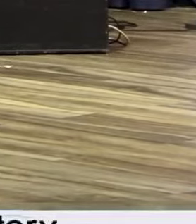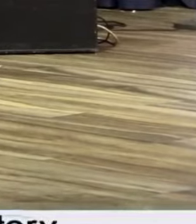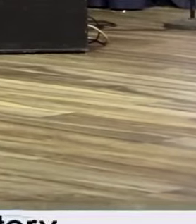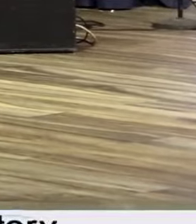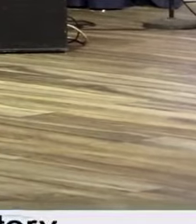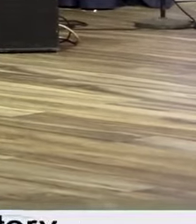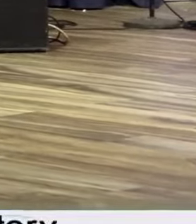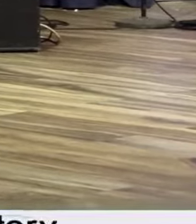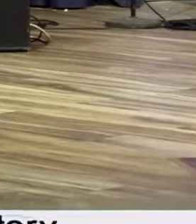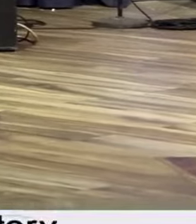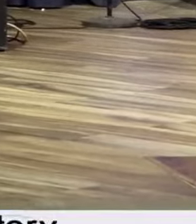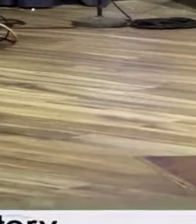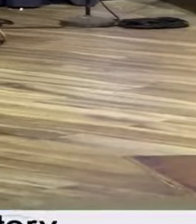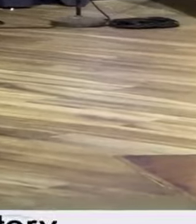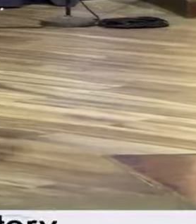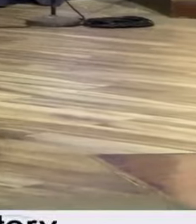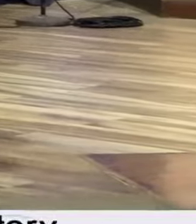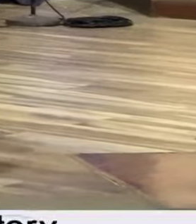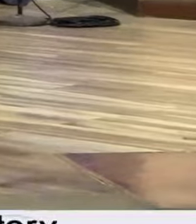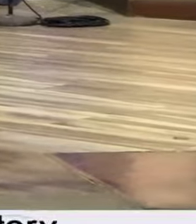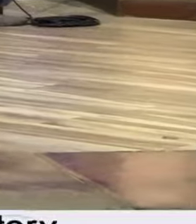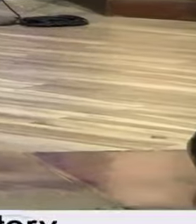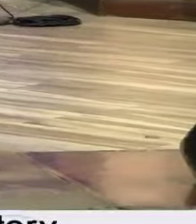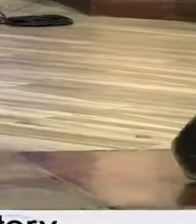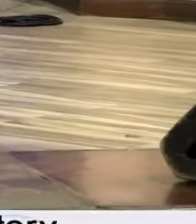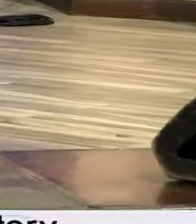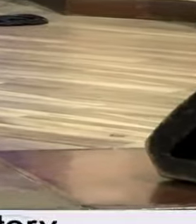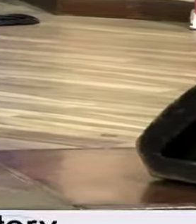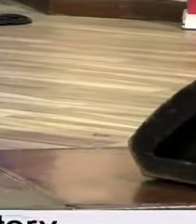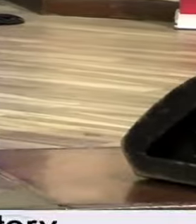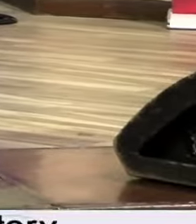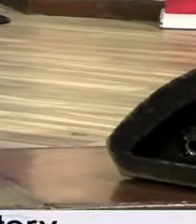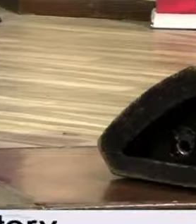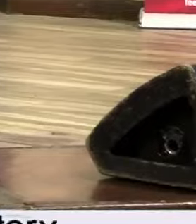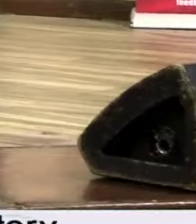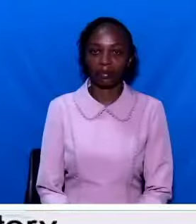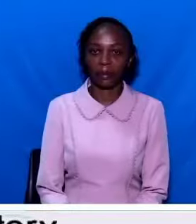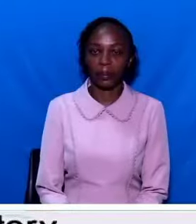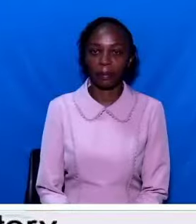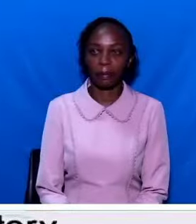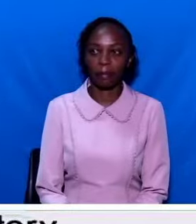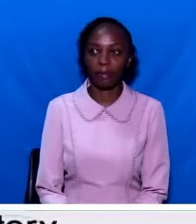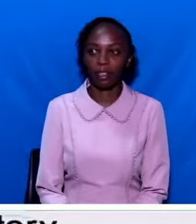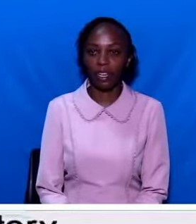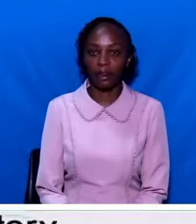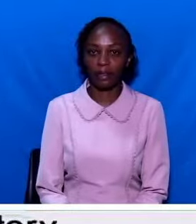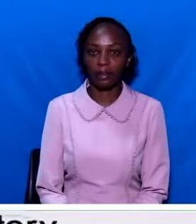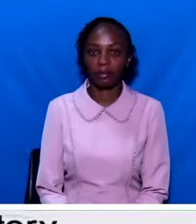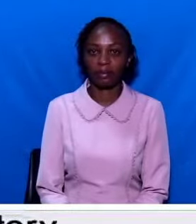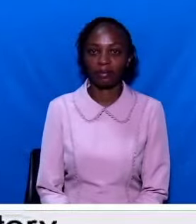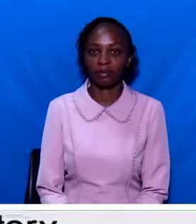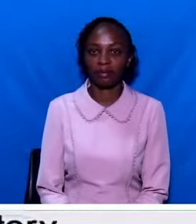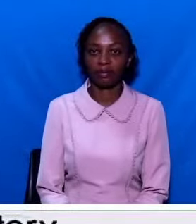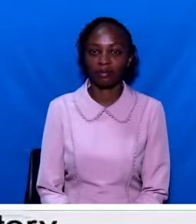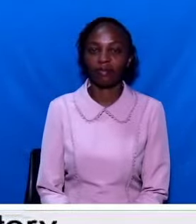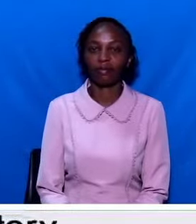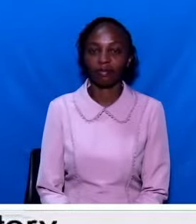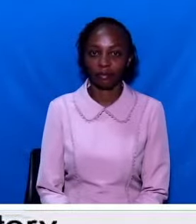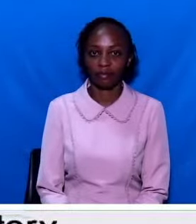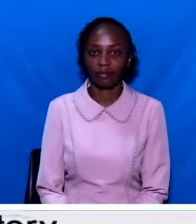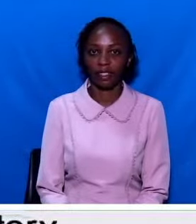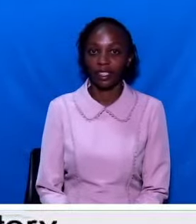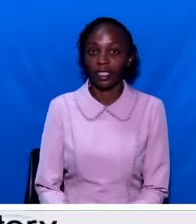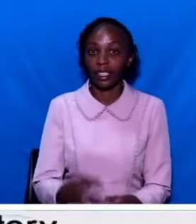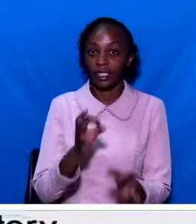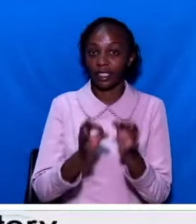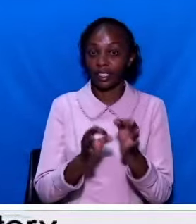Even though they forgot him, his lover never forgot him. Jesus is the lover of your soul, and as long as he's the